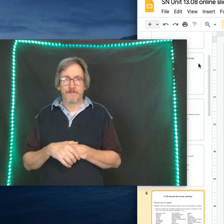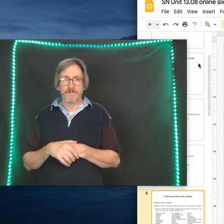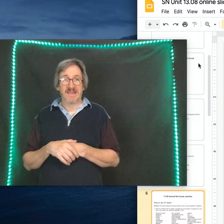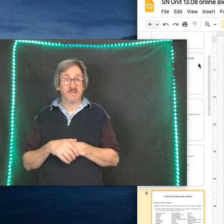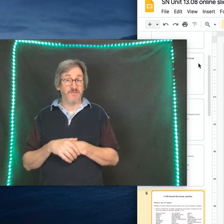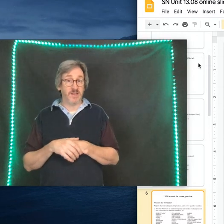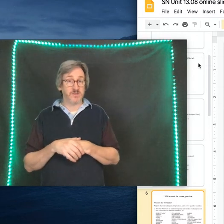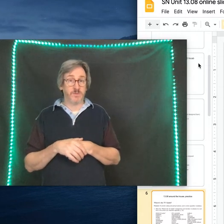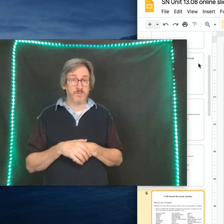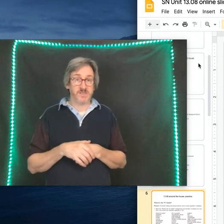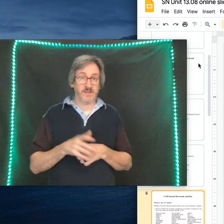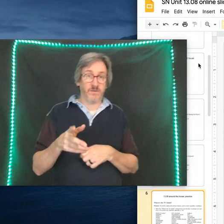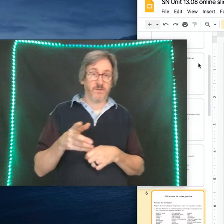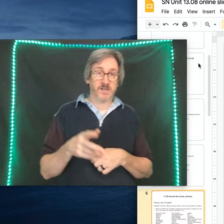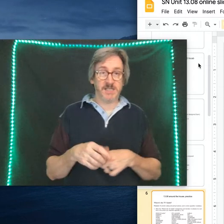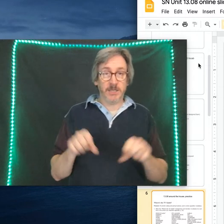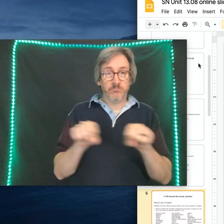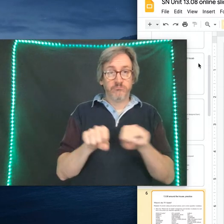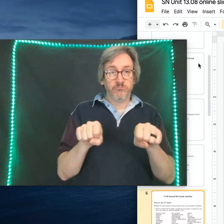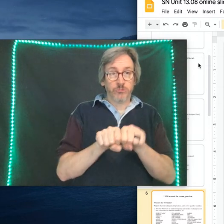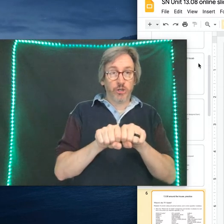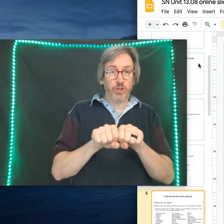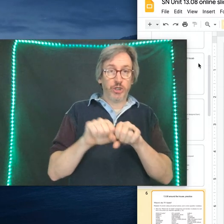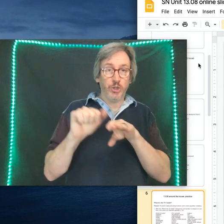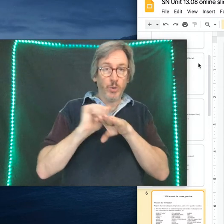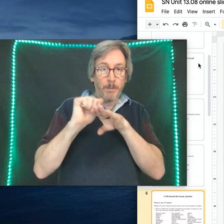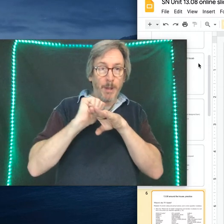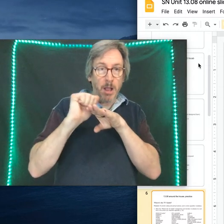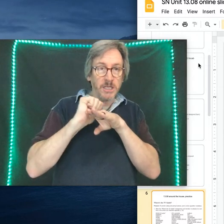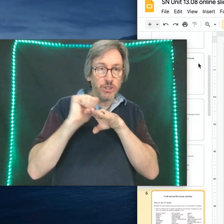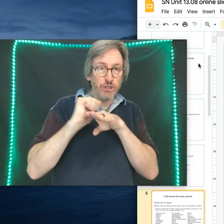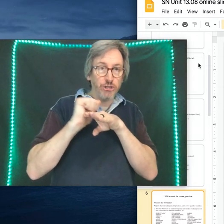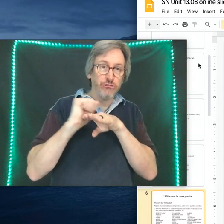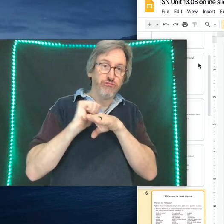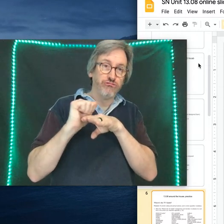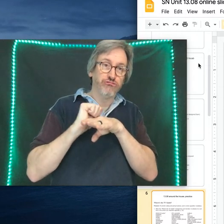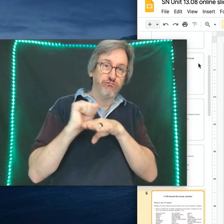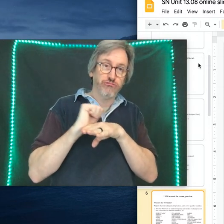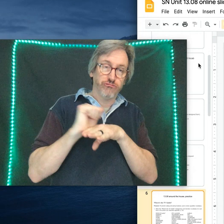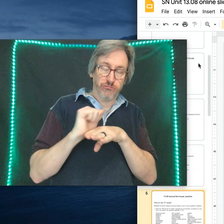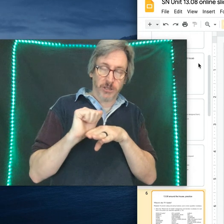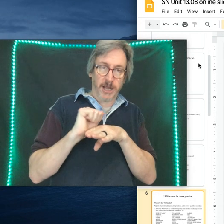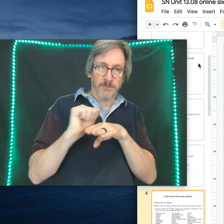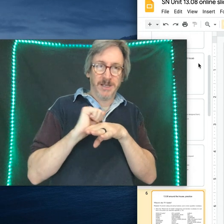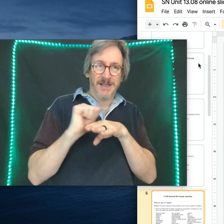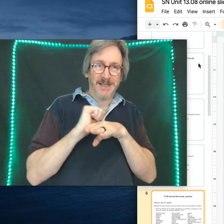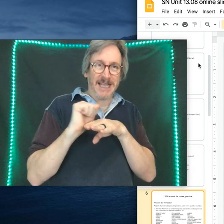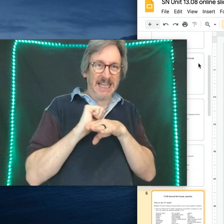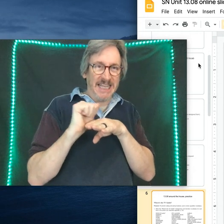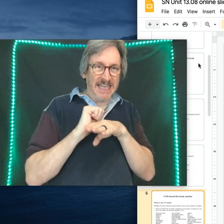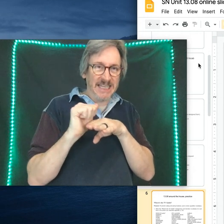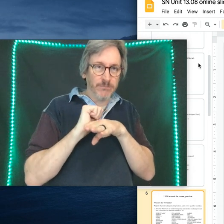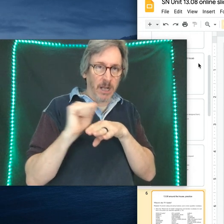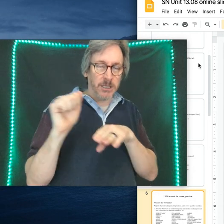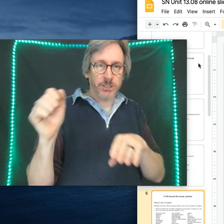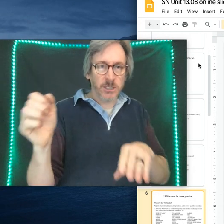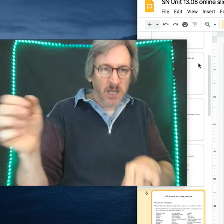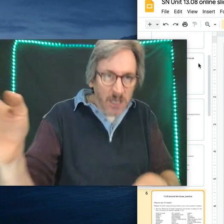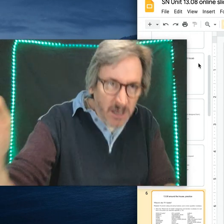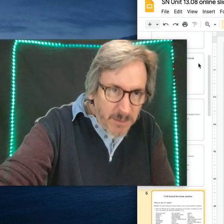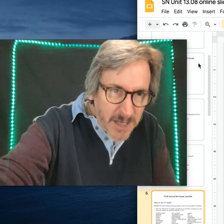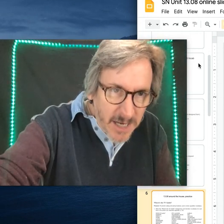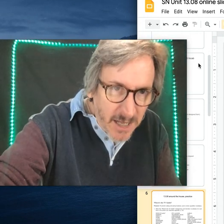Um, Videos, stuff we've already seen. Shoe polish. Okay. Like clean,